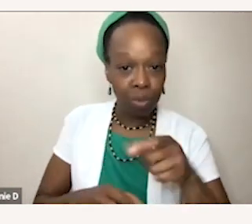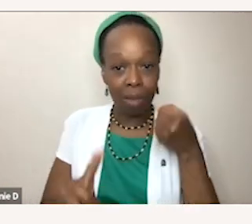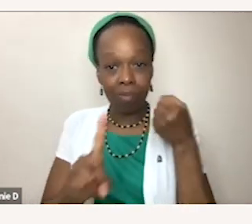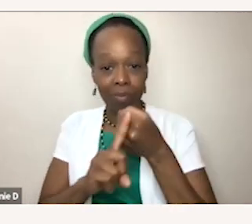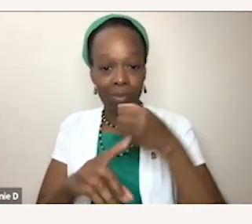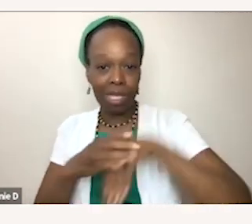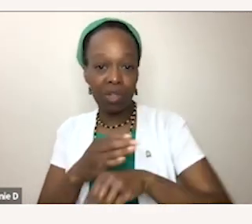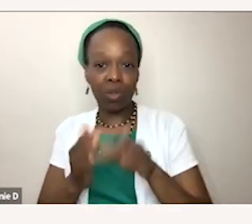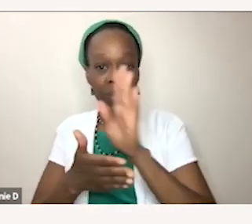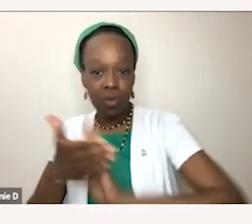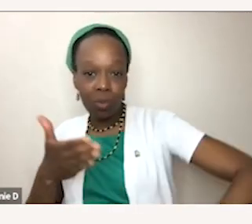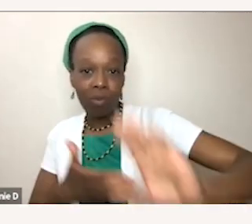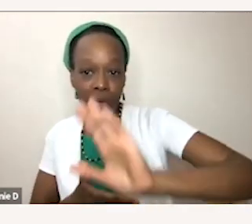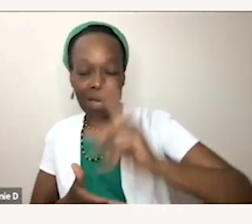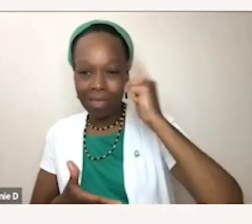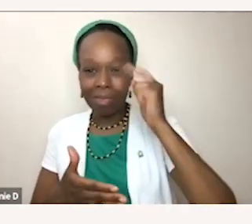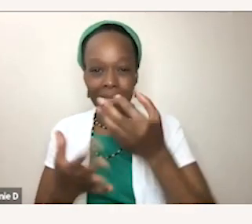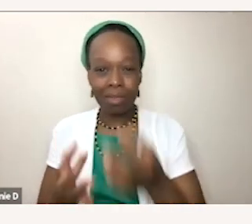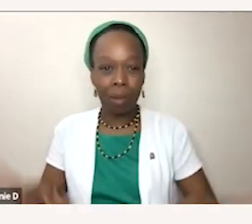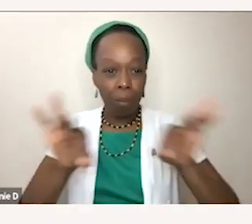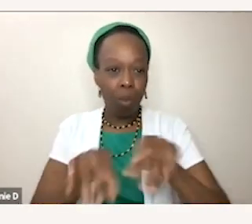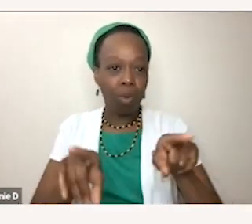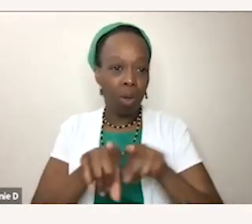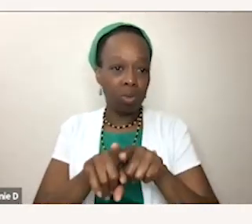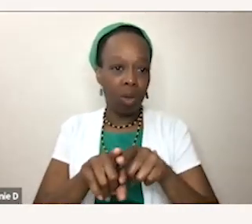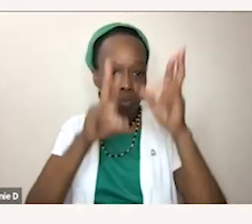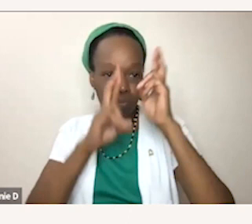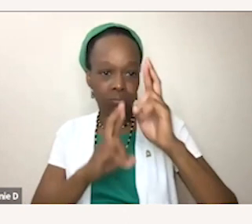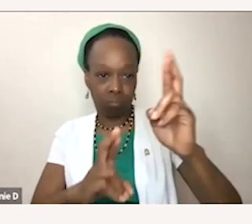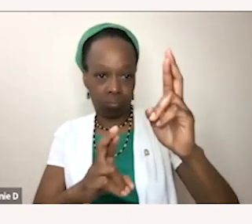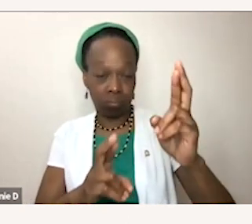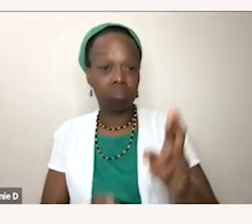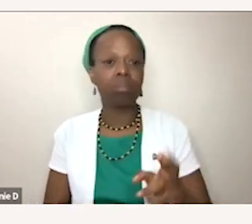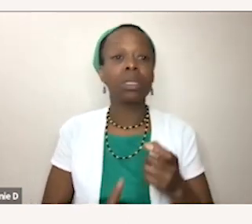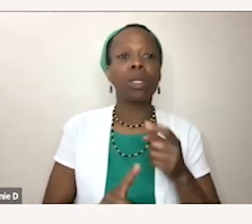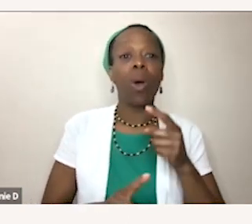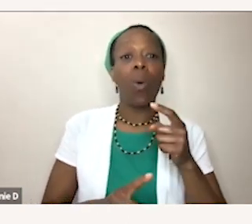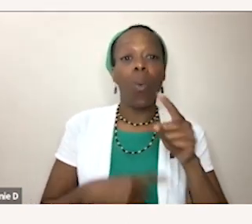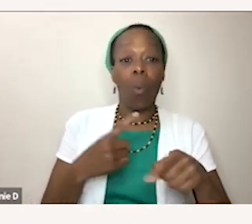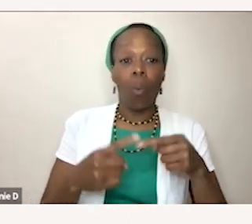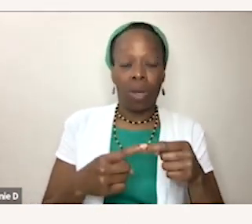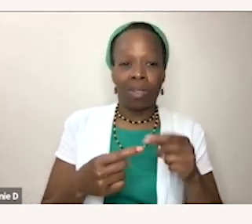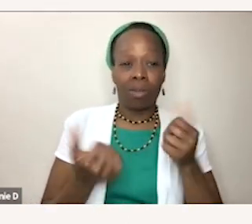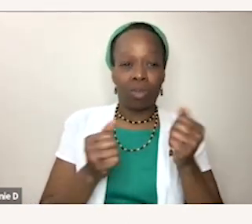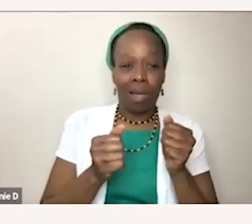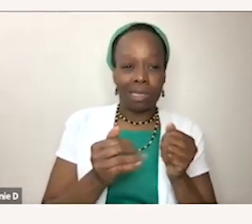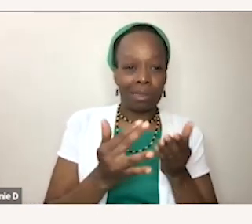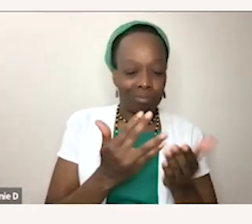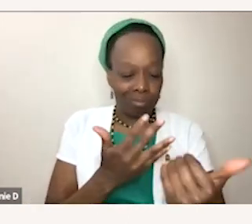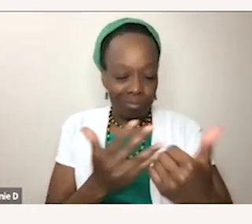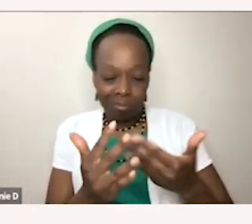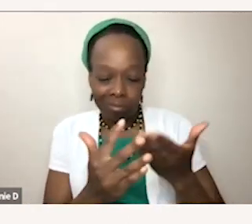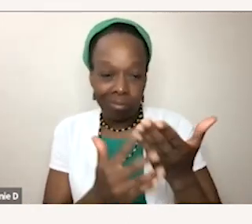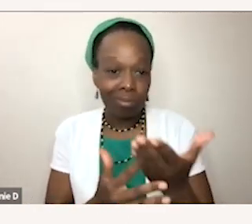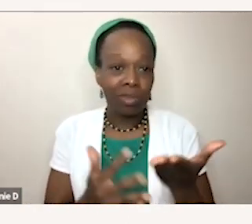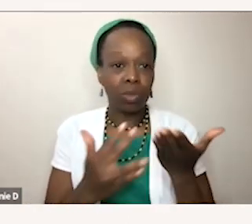through adulthood. And I think that needs to be respected as well. So if we're navigating language preferences,